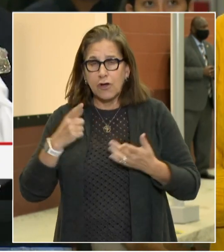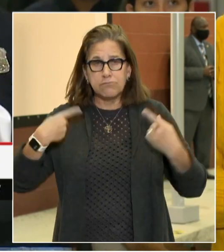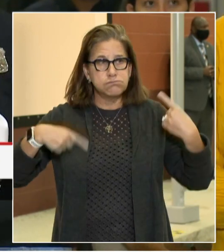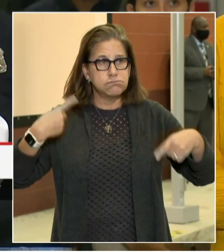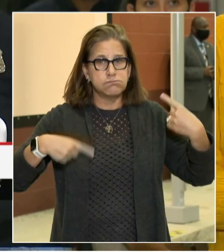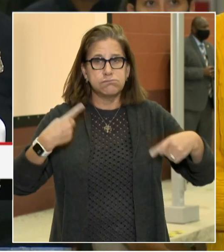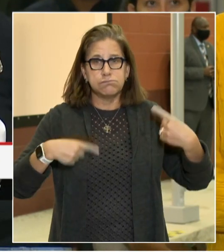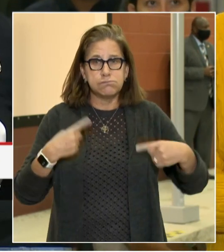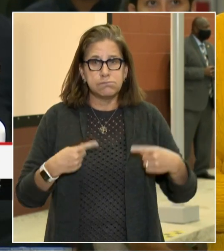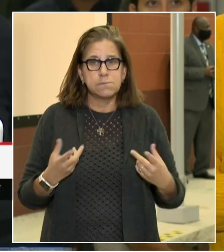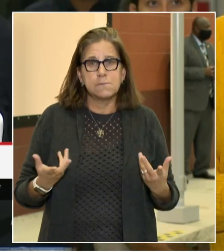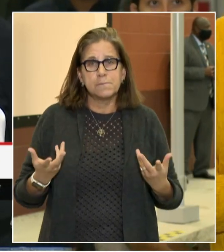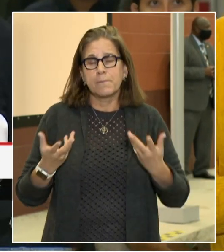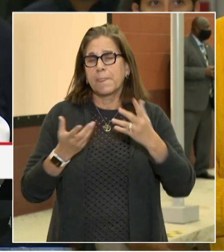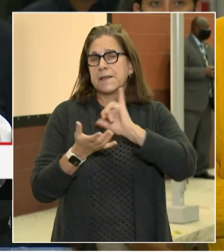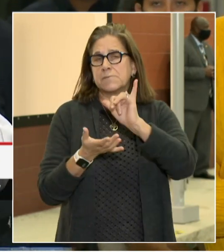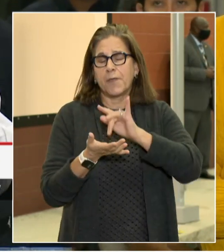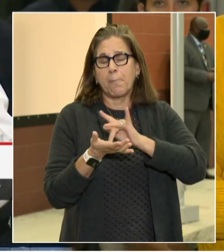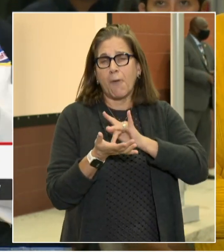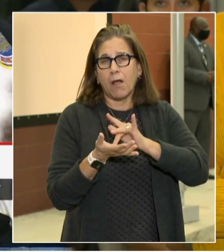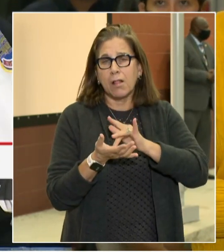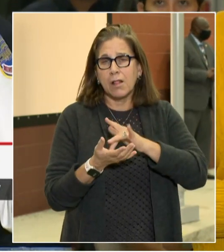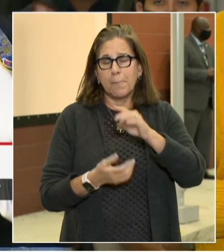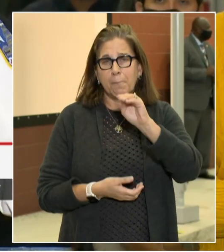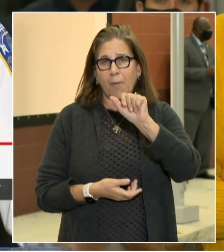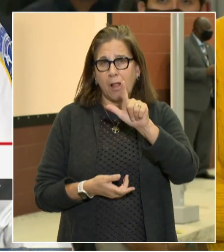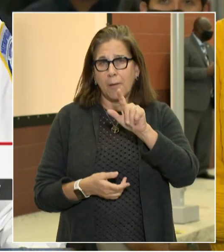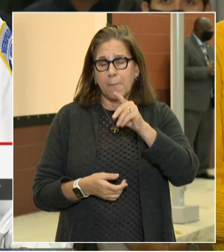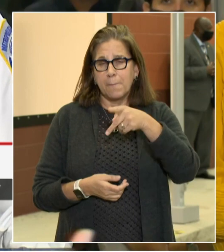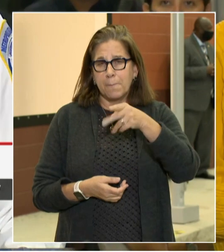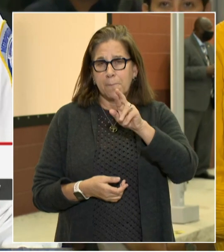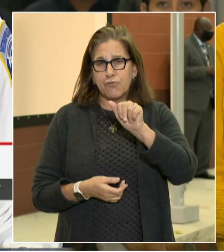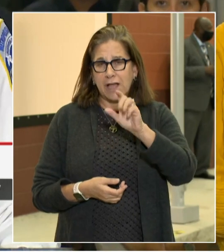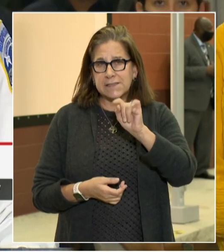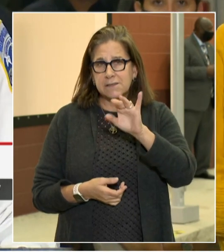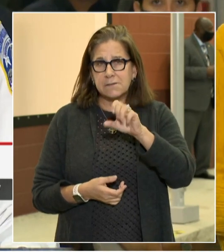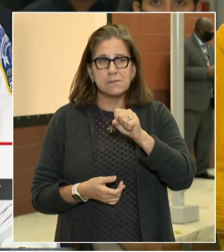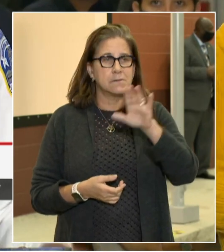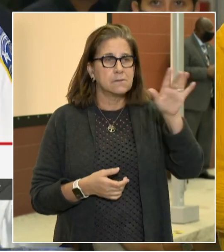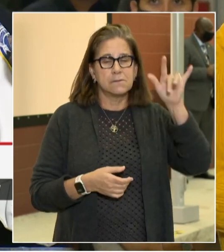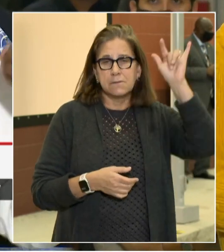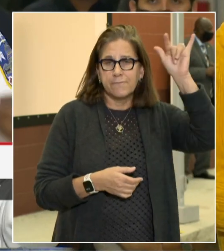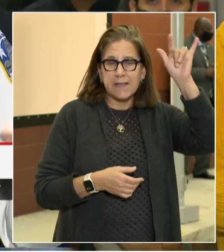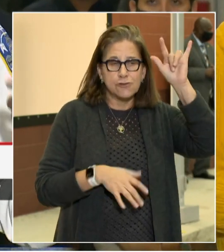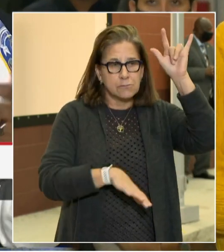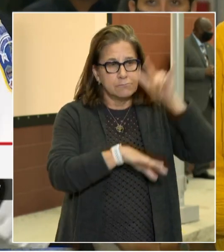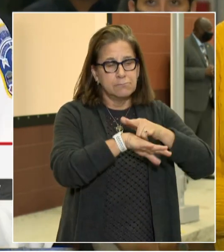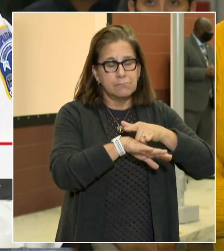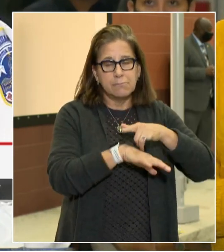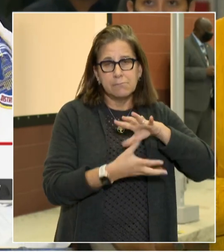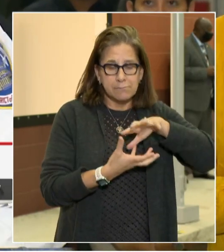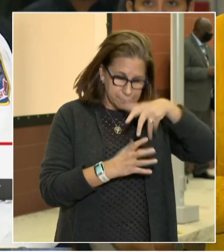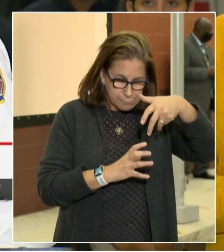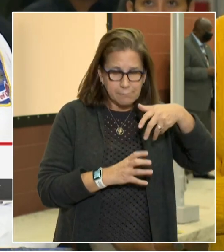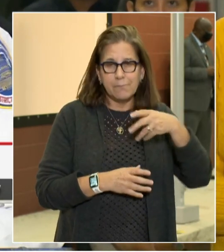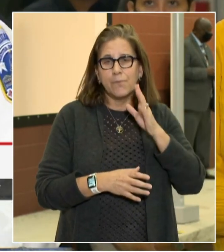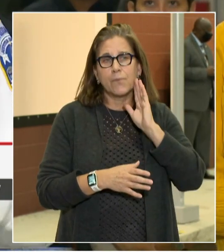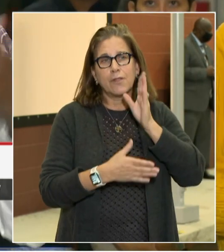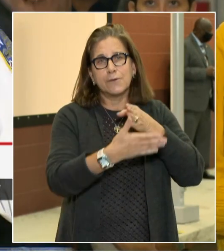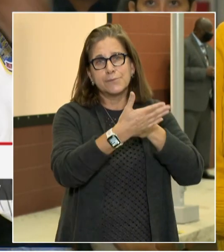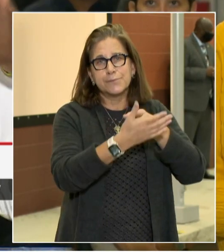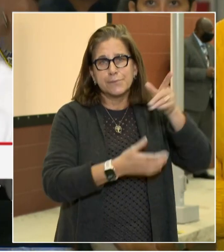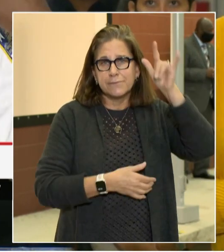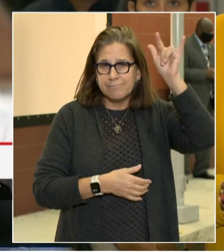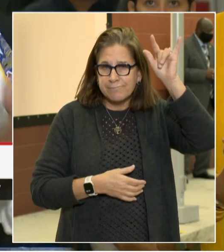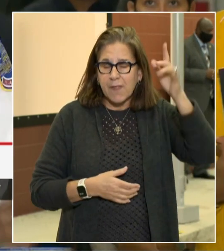nurses. You can make that same connection in the aviation field, and we make those same connections in law enforcement. Looking at some of our new officers, some of the